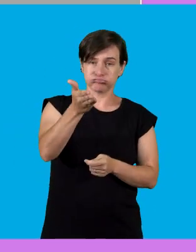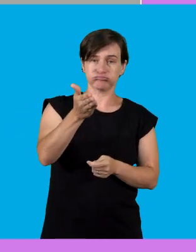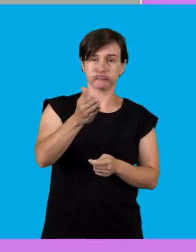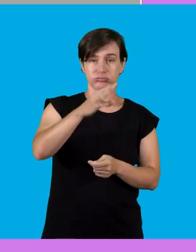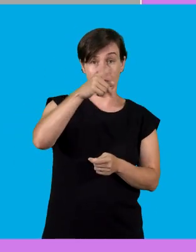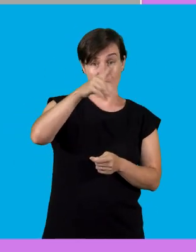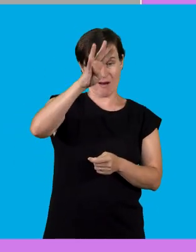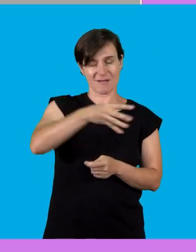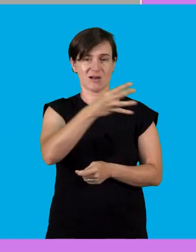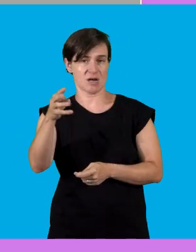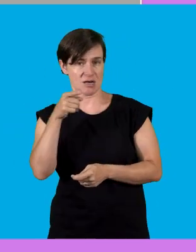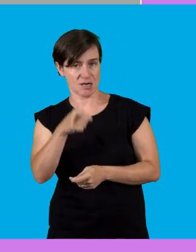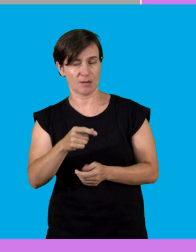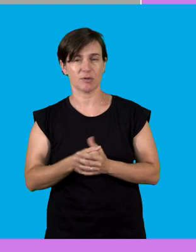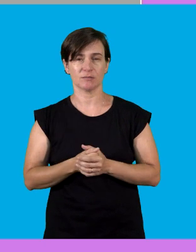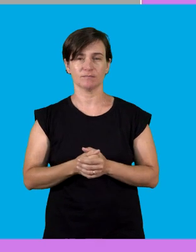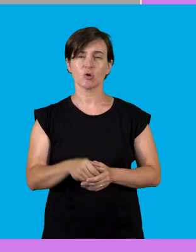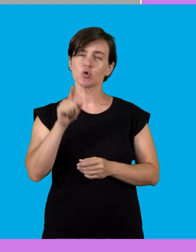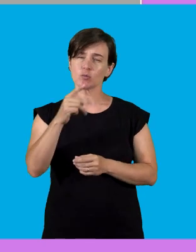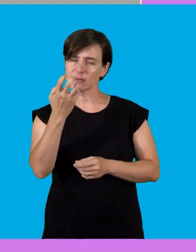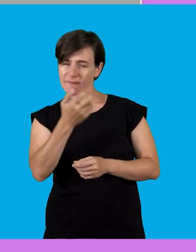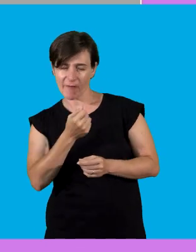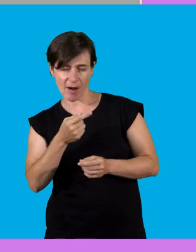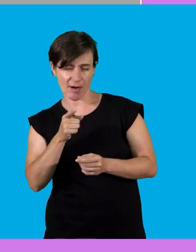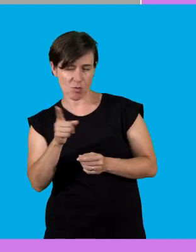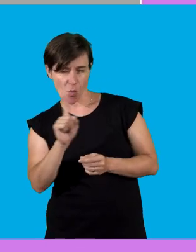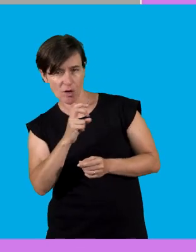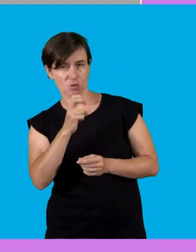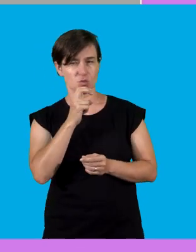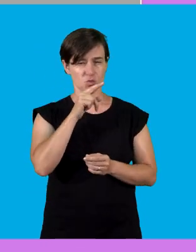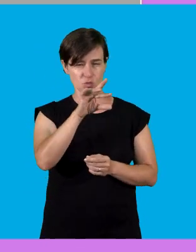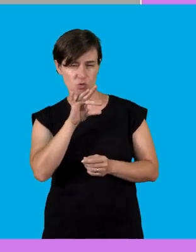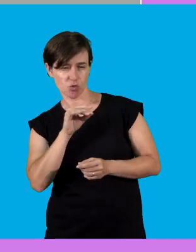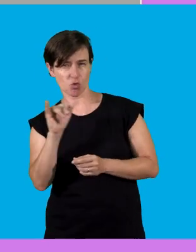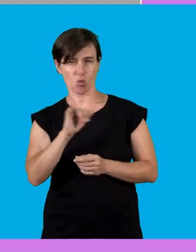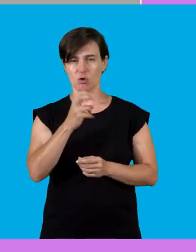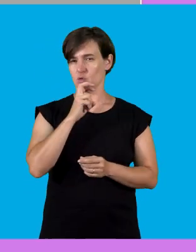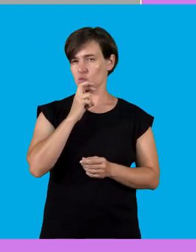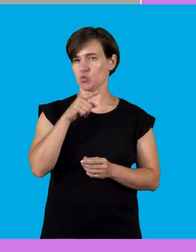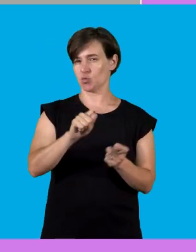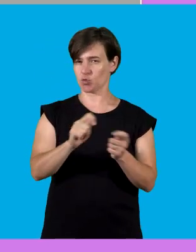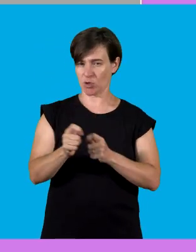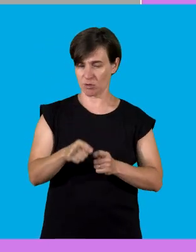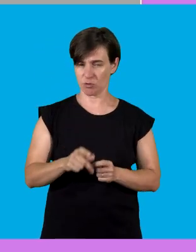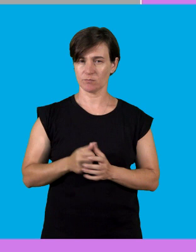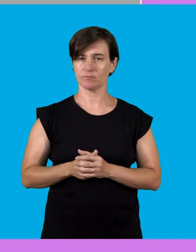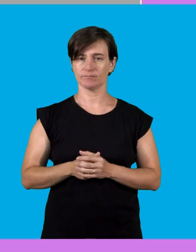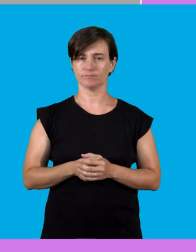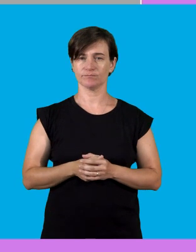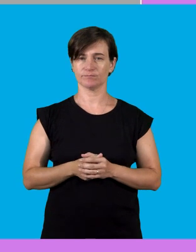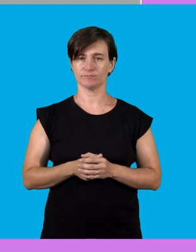a table, and you just need to find your path, find your way to choose the correct conversion